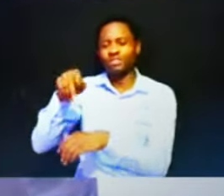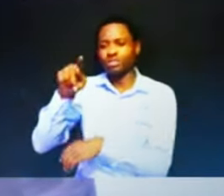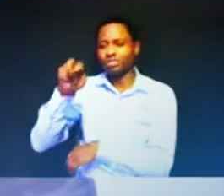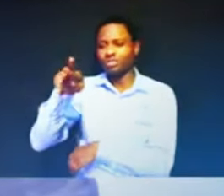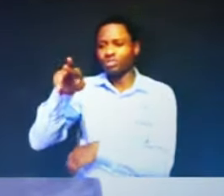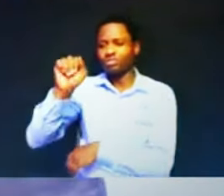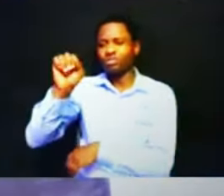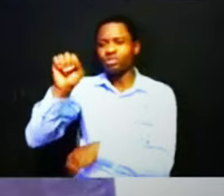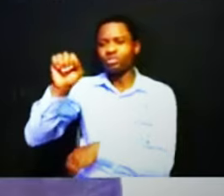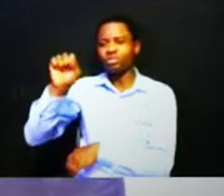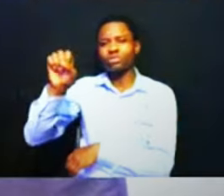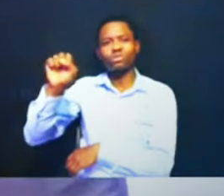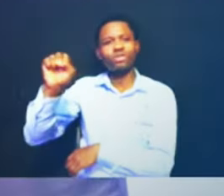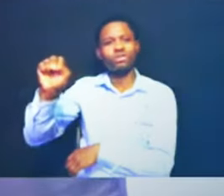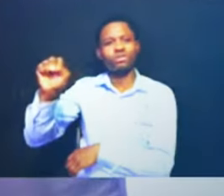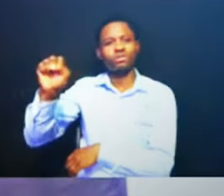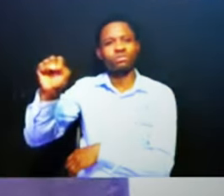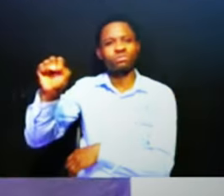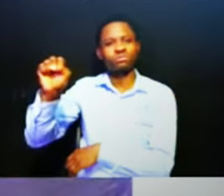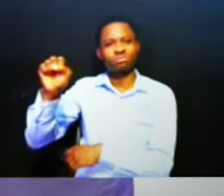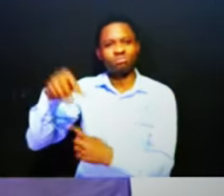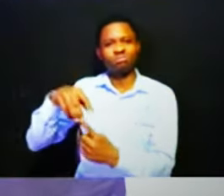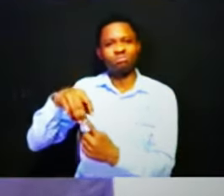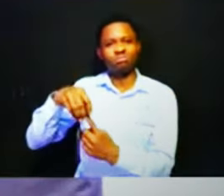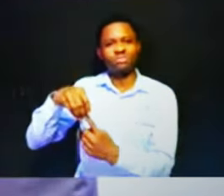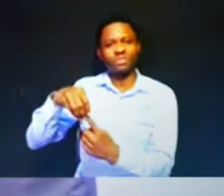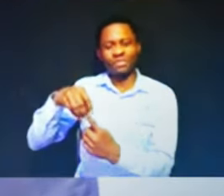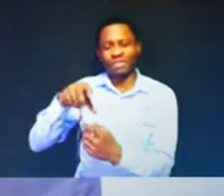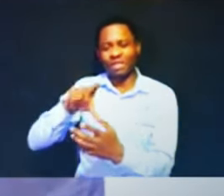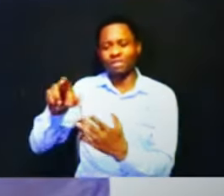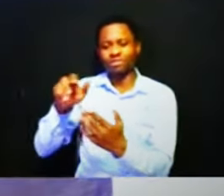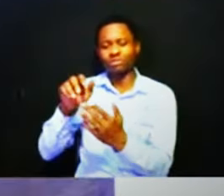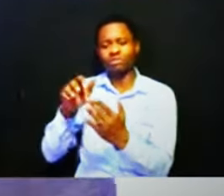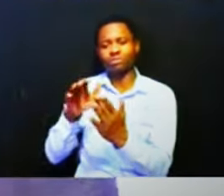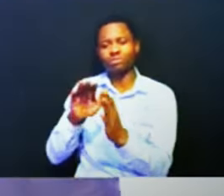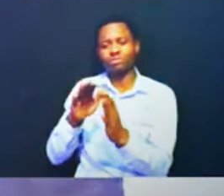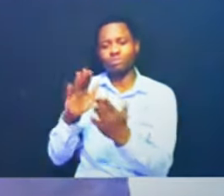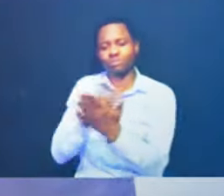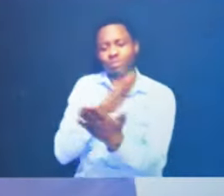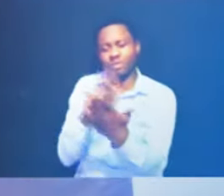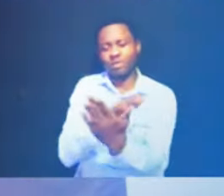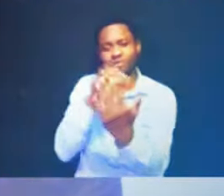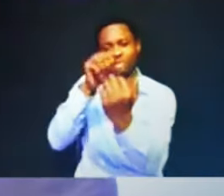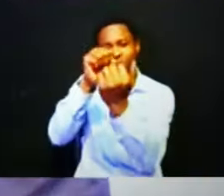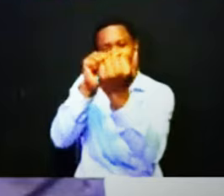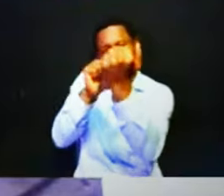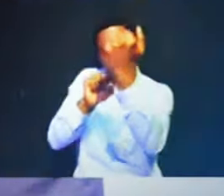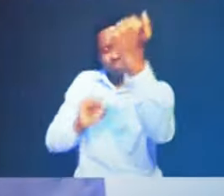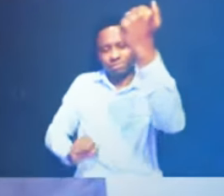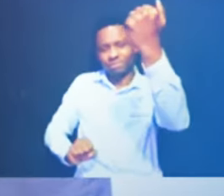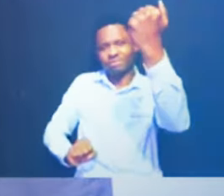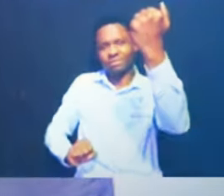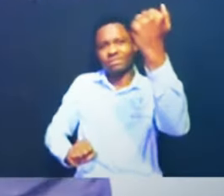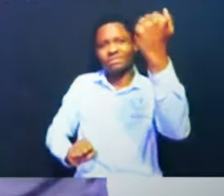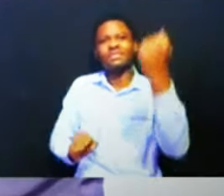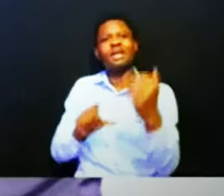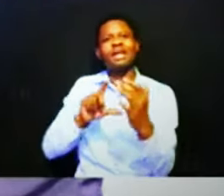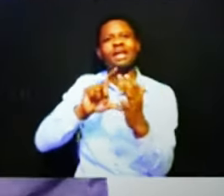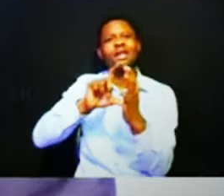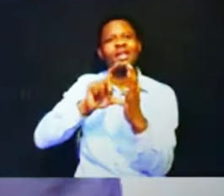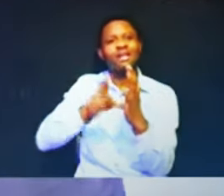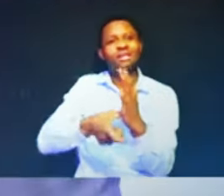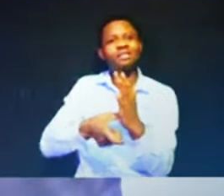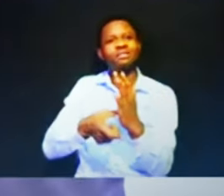parchment. Na se worry ba fa patakaria me dano kapo and cheng ewa trao any